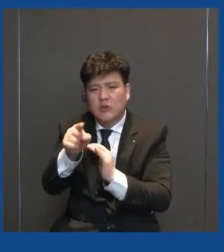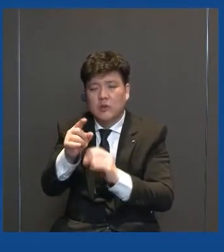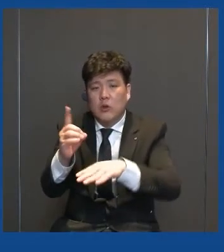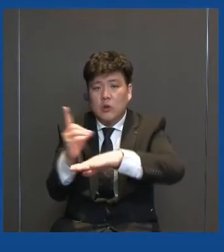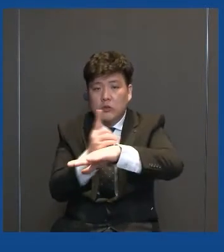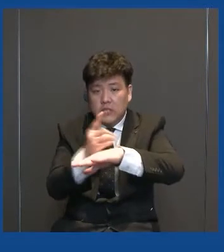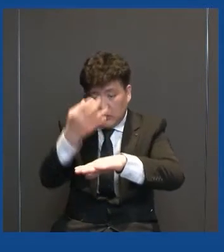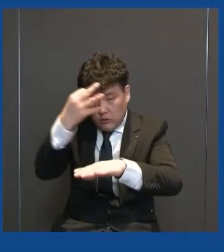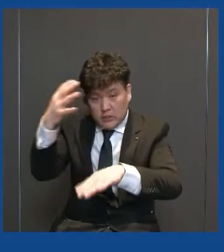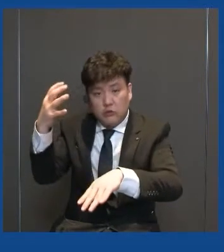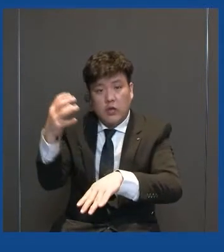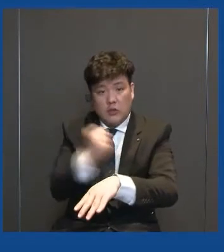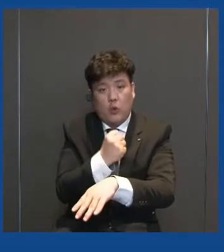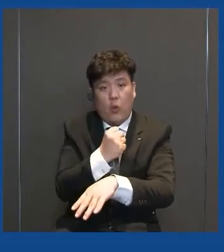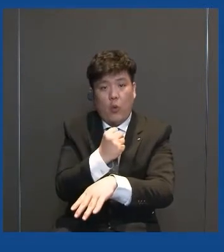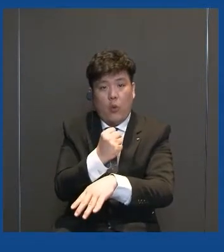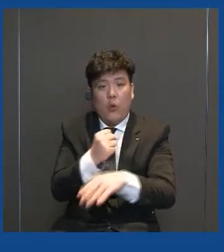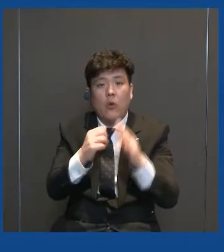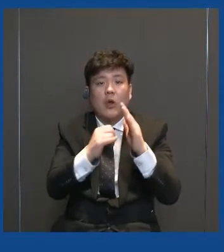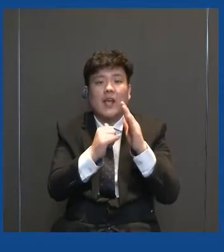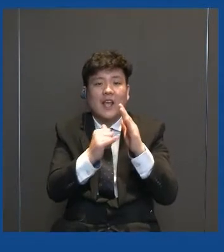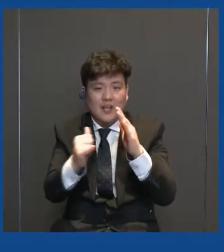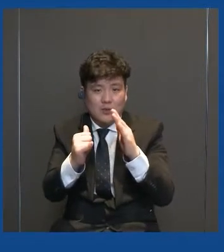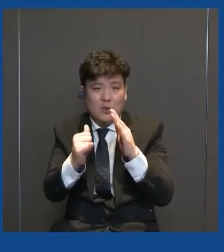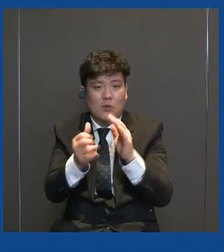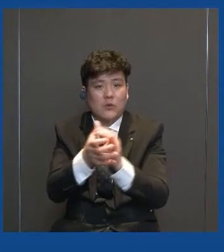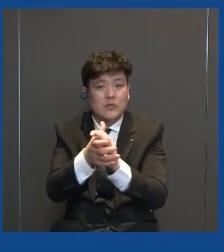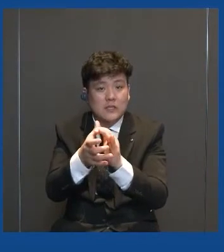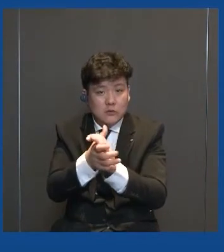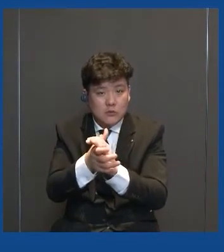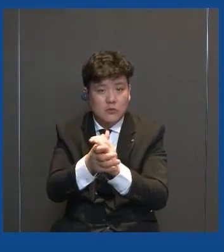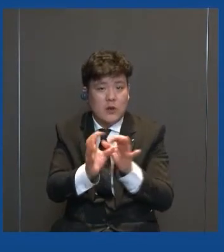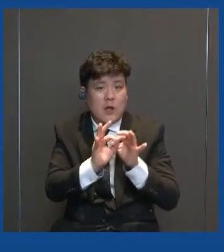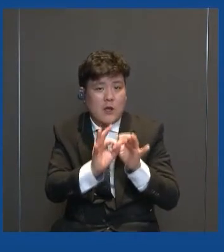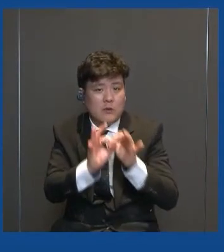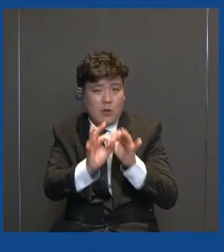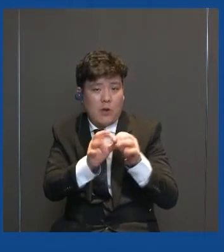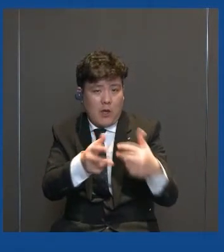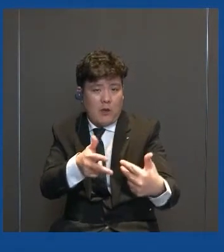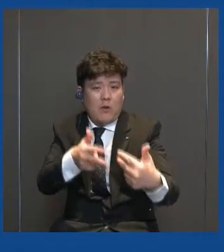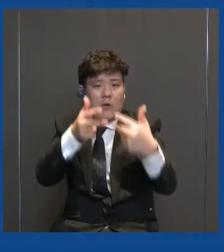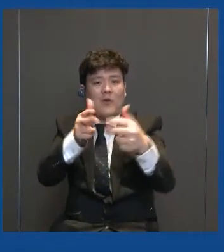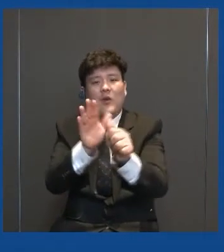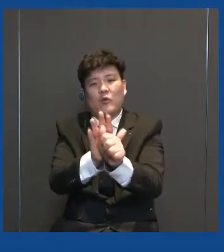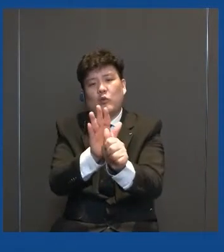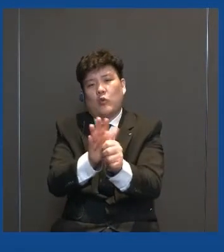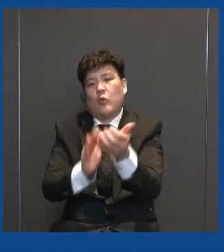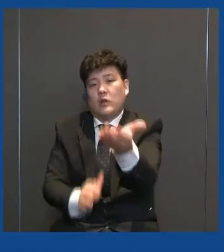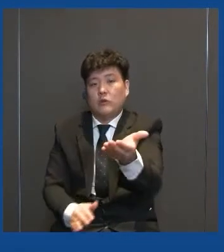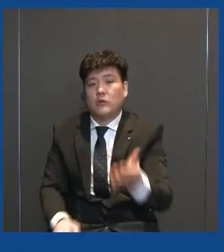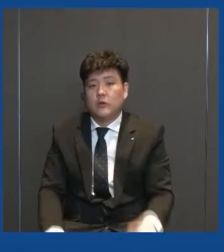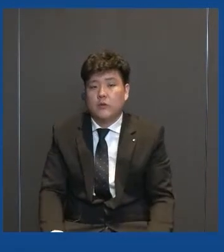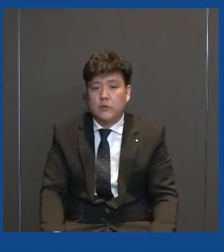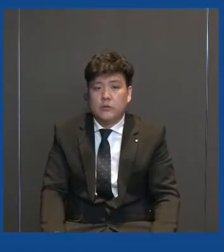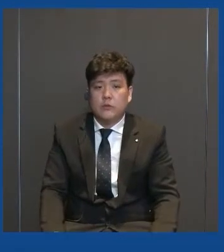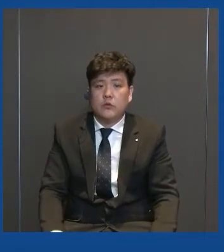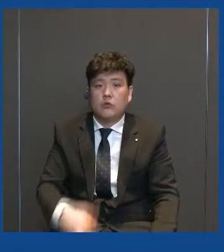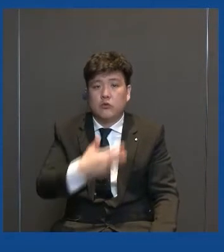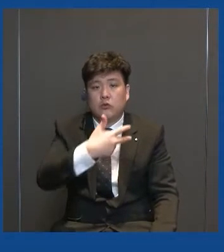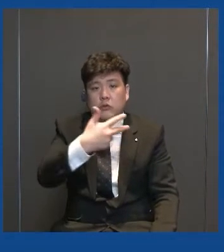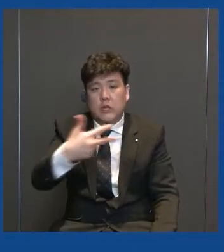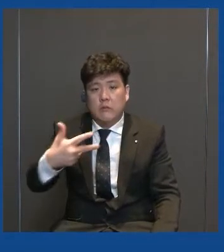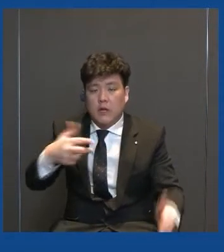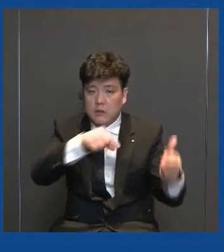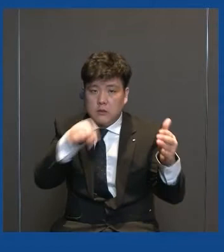the Alzheimer's Association and the Danish Dementia Research Center has published material for relatives